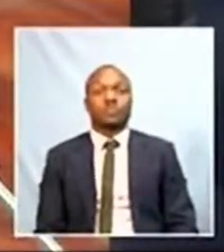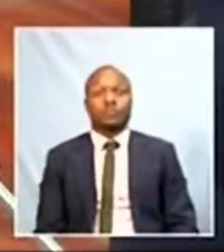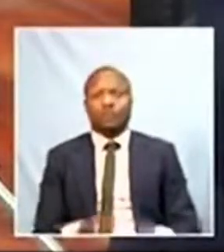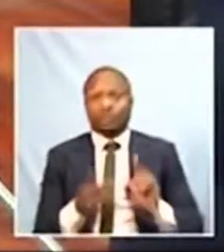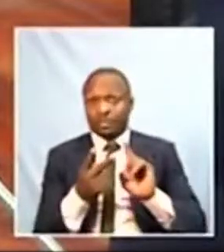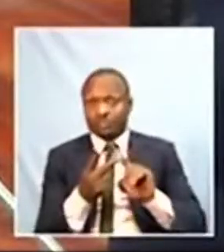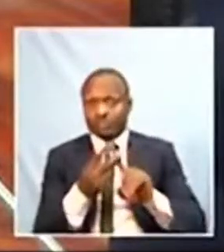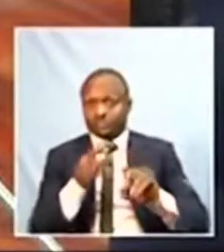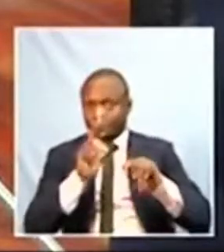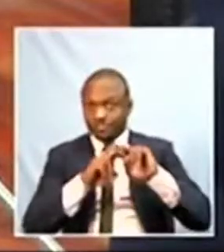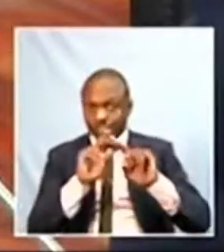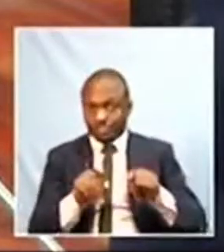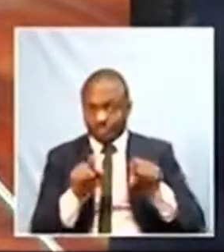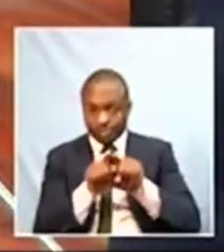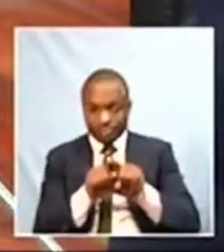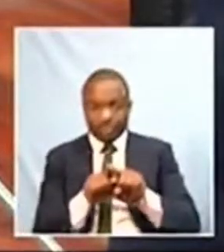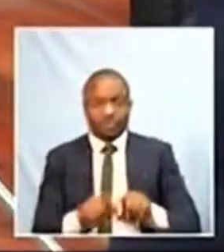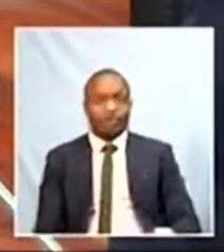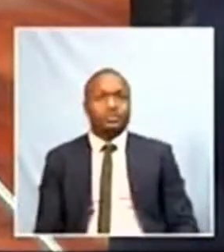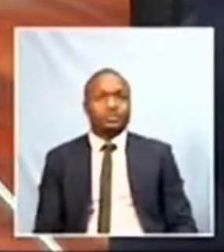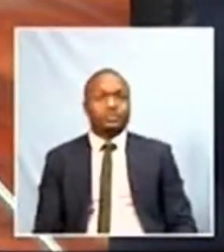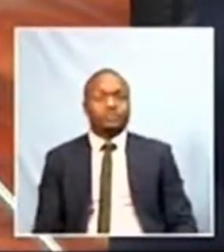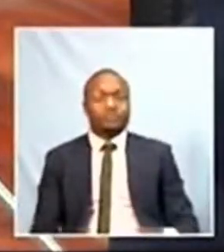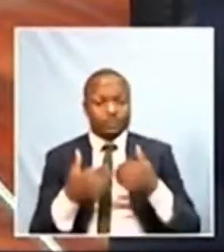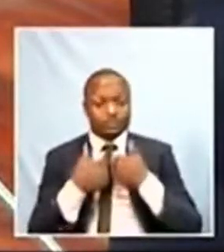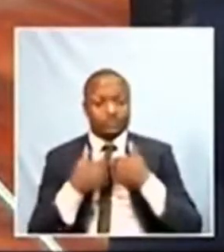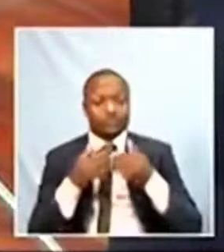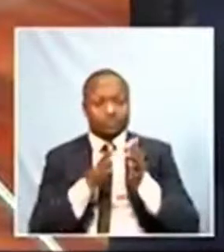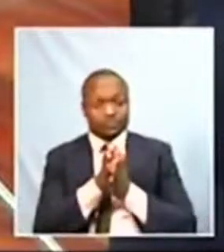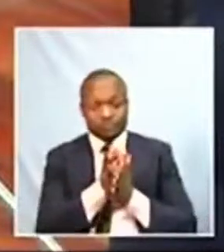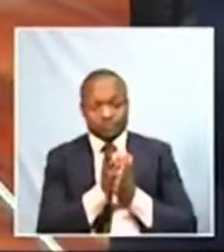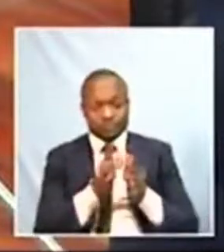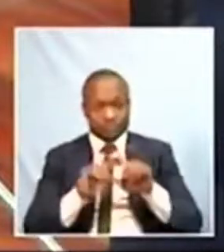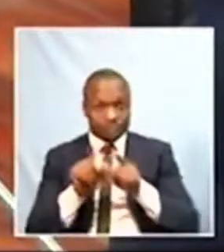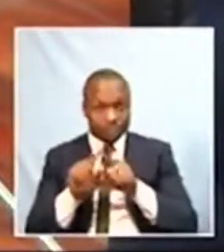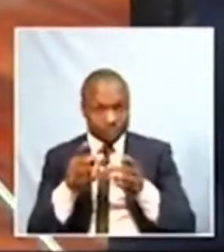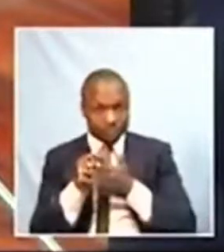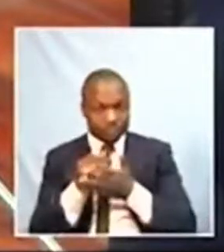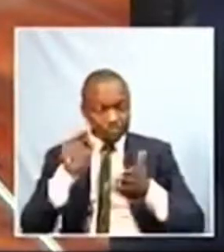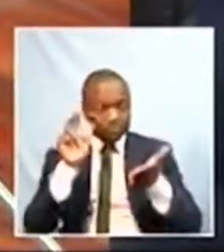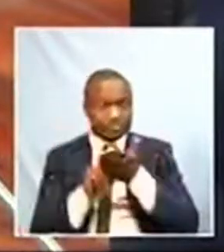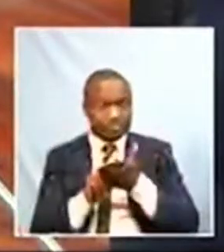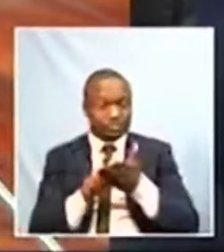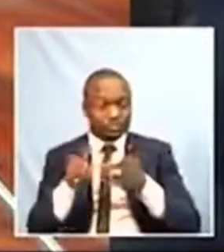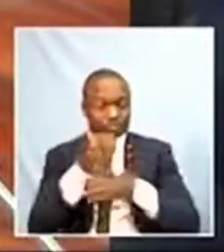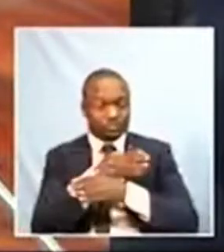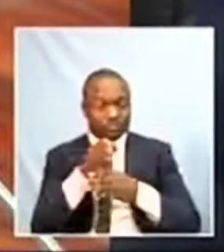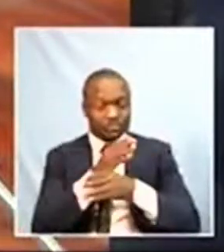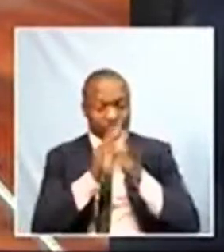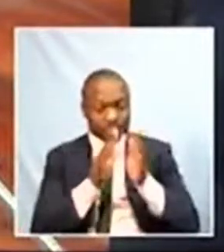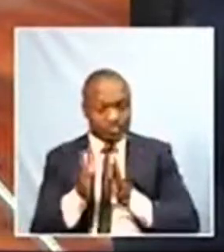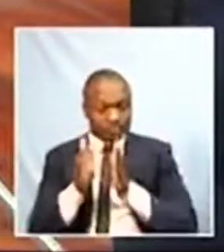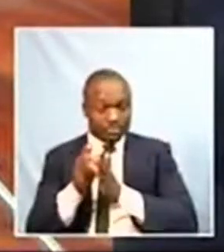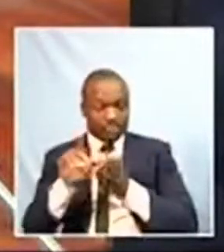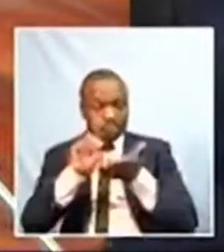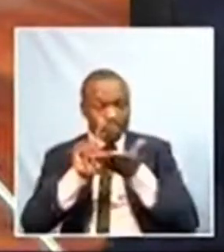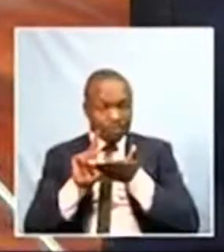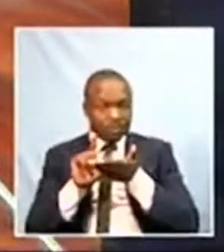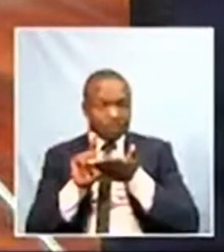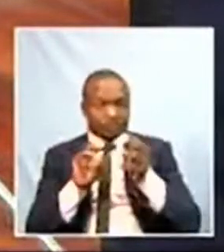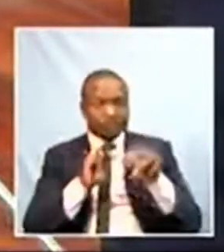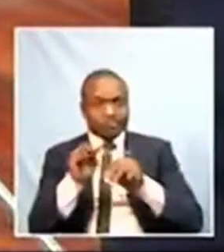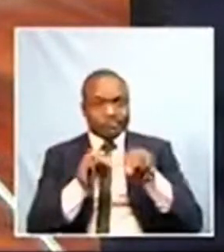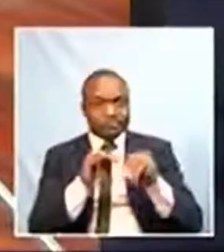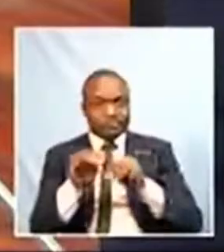Secondly, Chair, on the same, we have diversion of funds from approved business plans. Under soft loans,